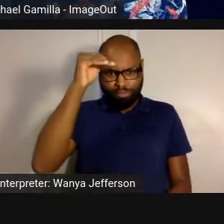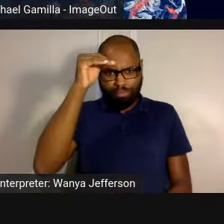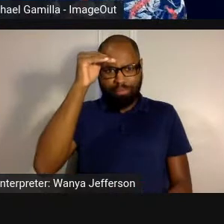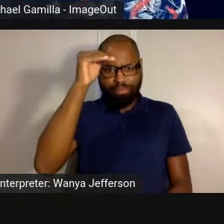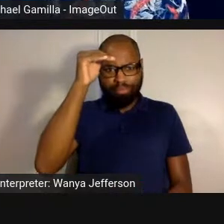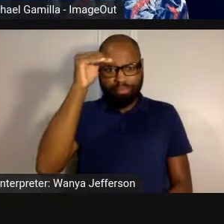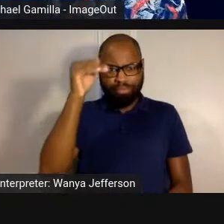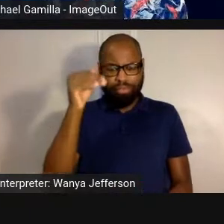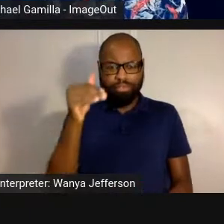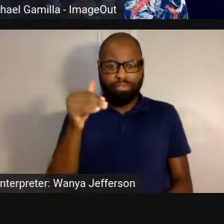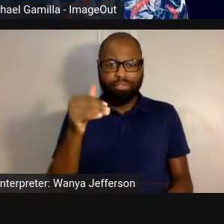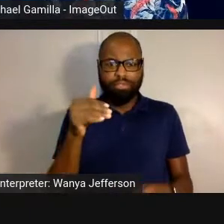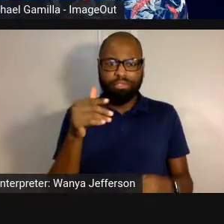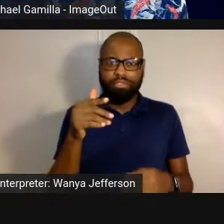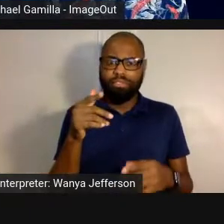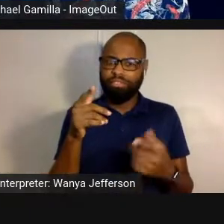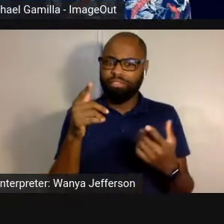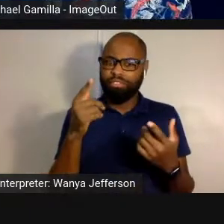your family.